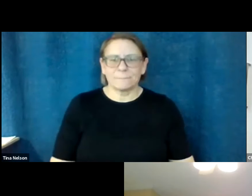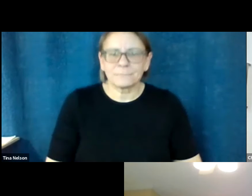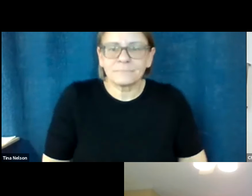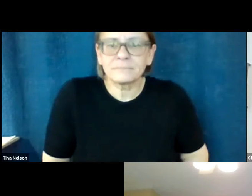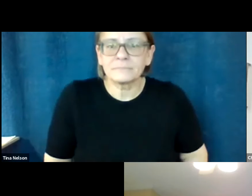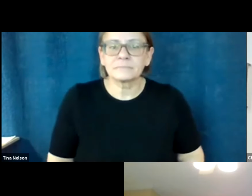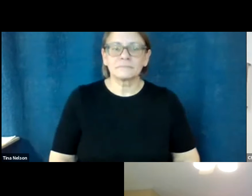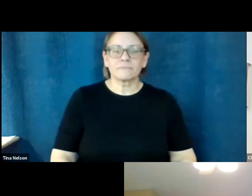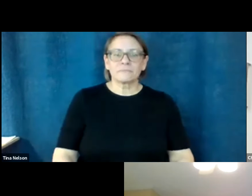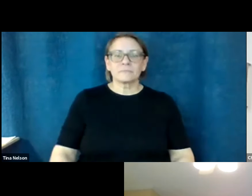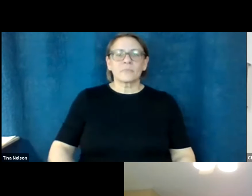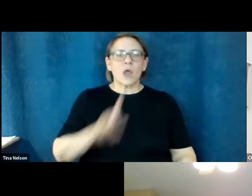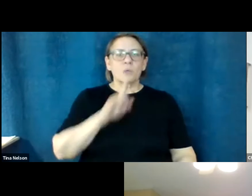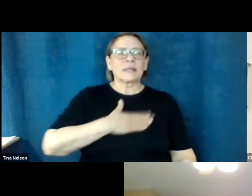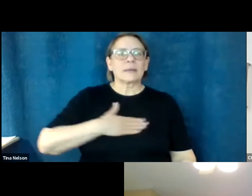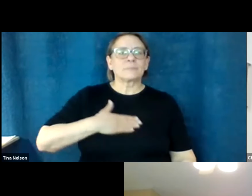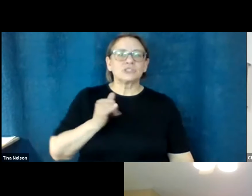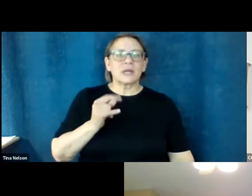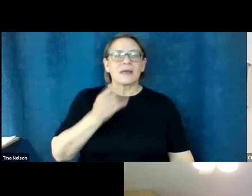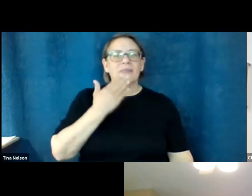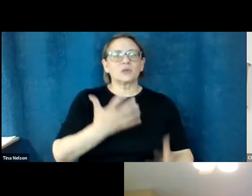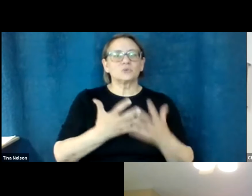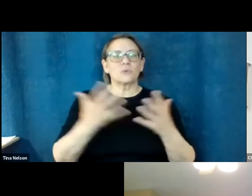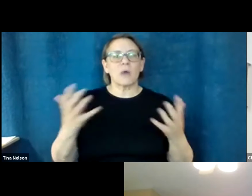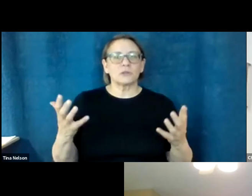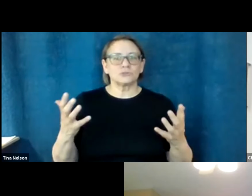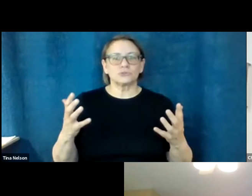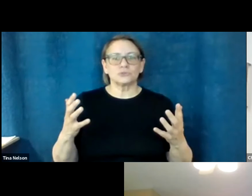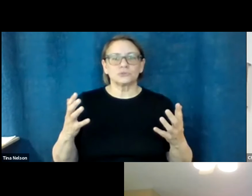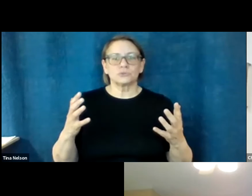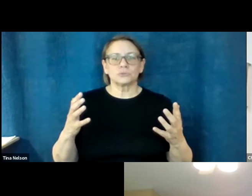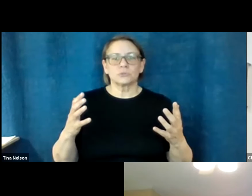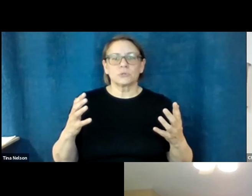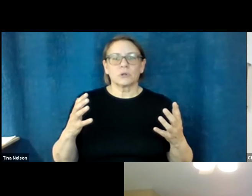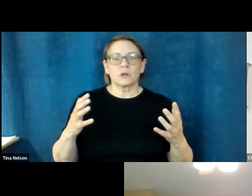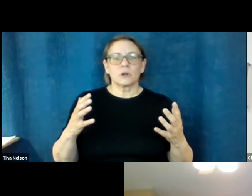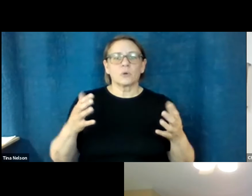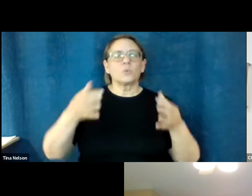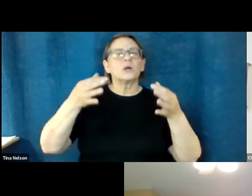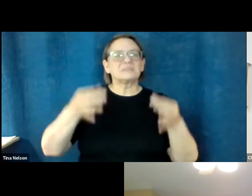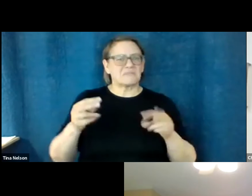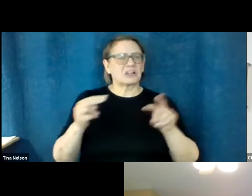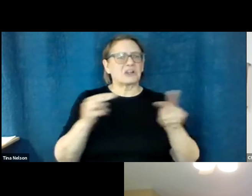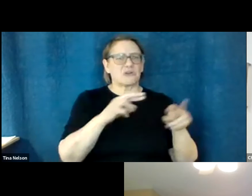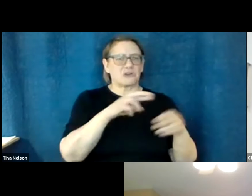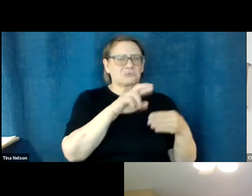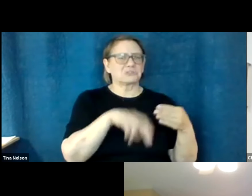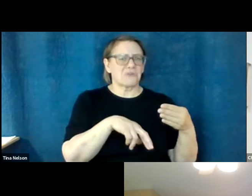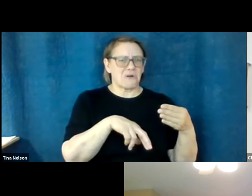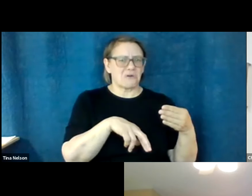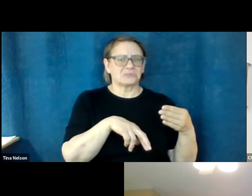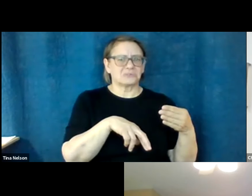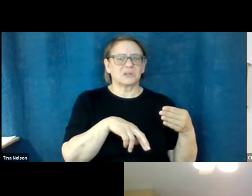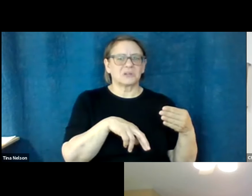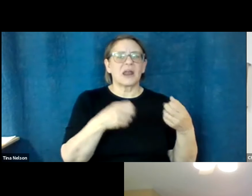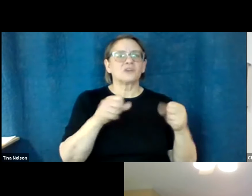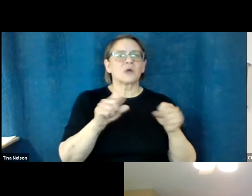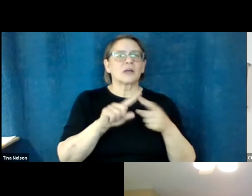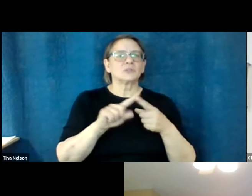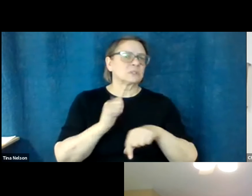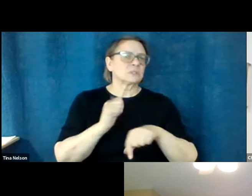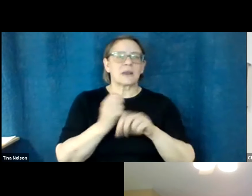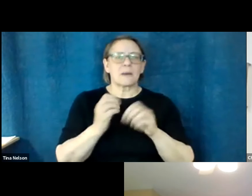Uh, I really appreciate it. thank you so much. Um, and I will definitely look at the results and, um, I'll try to set up